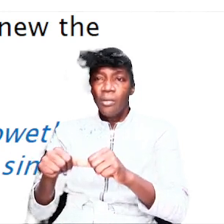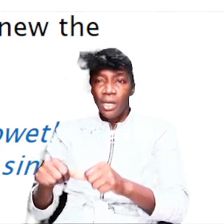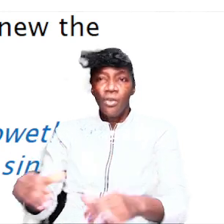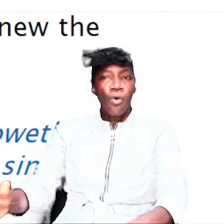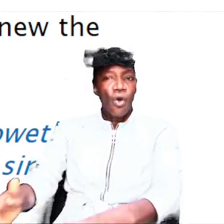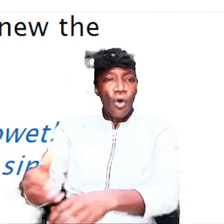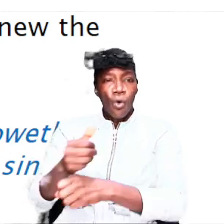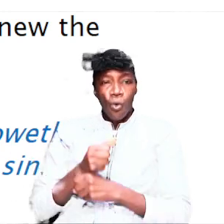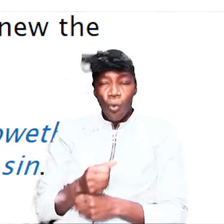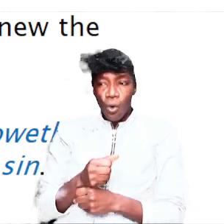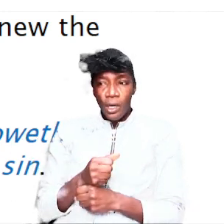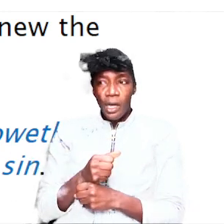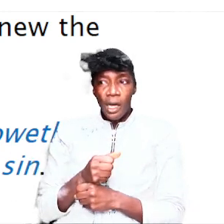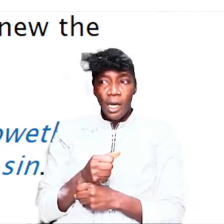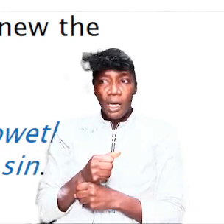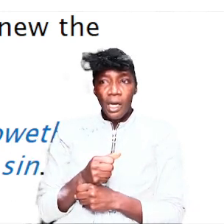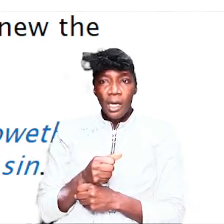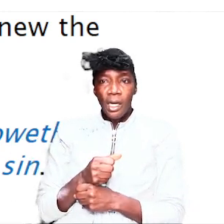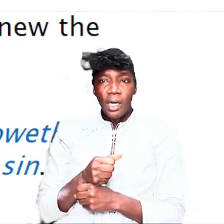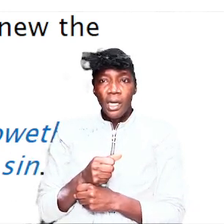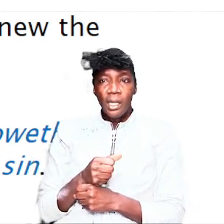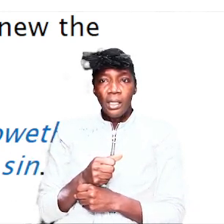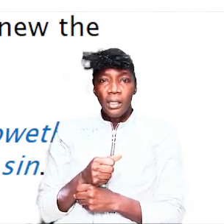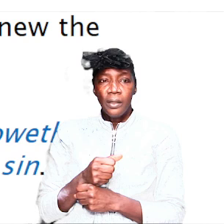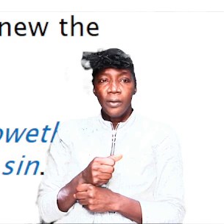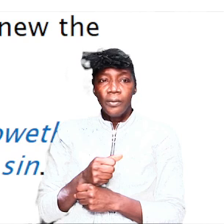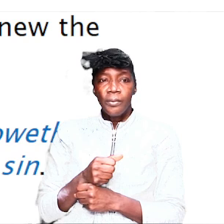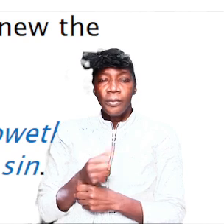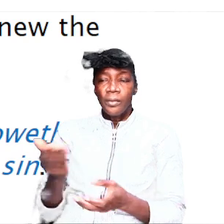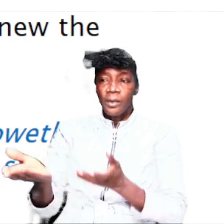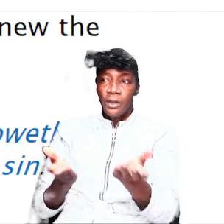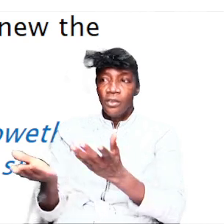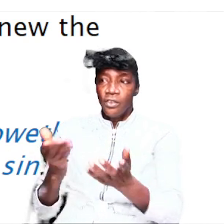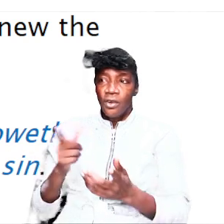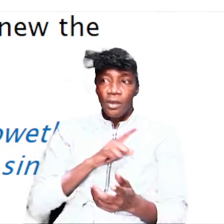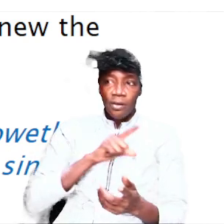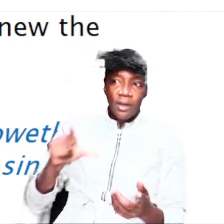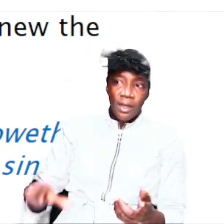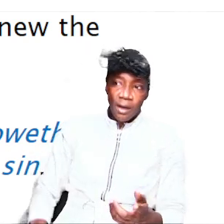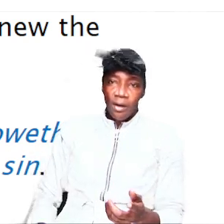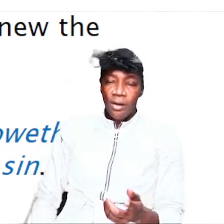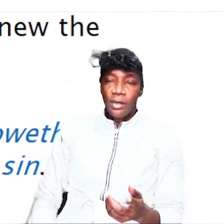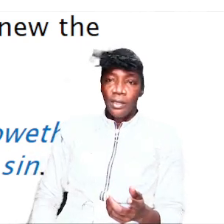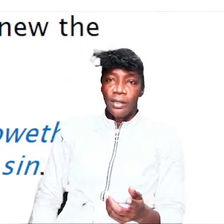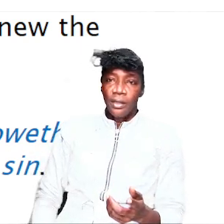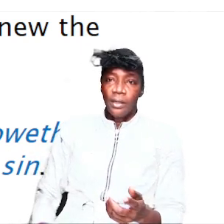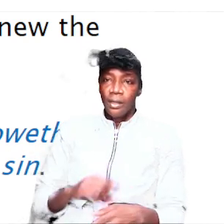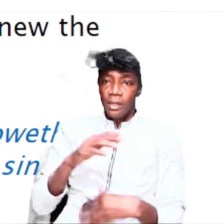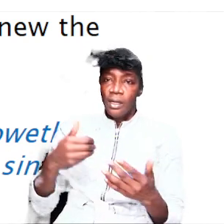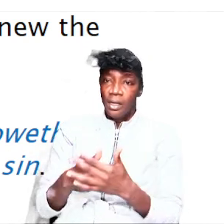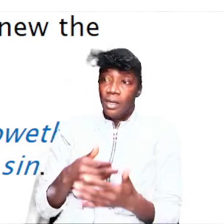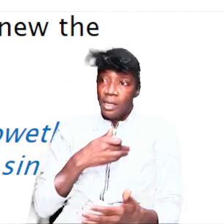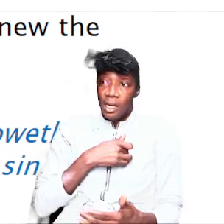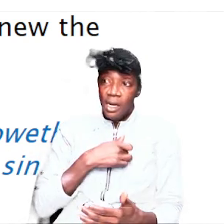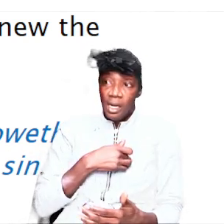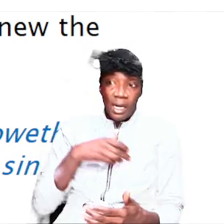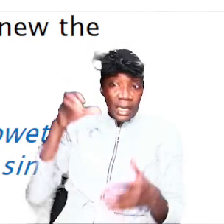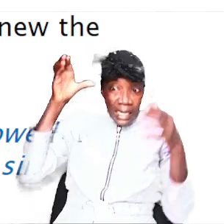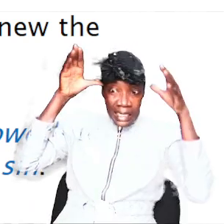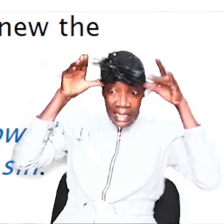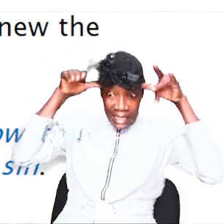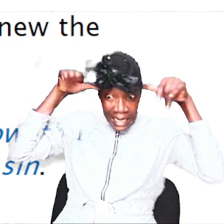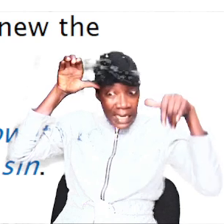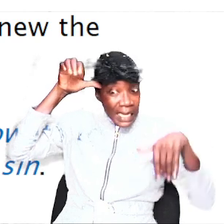integrity and serve the Lord with all our hearts. The adversary now will put things in front of us, but